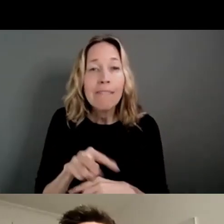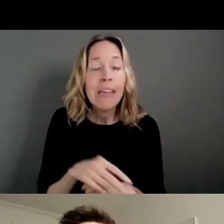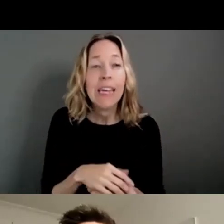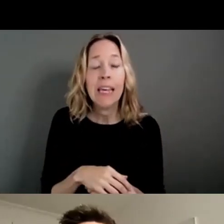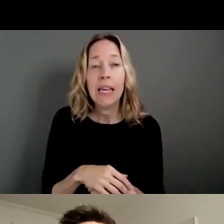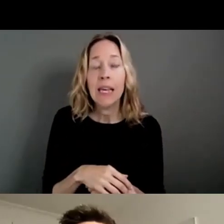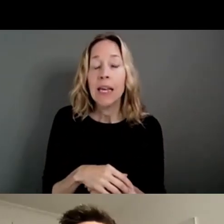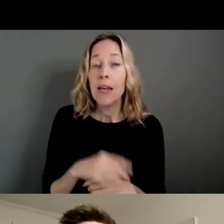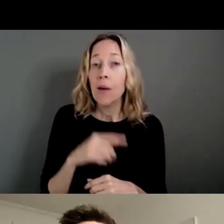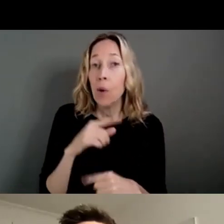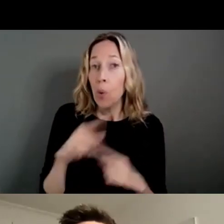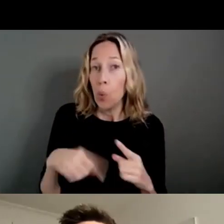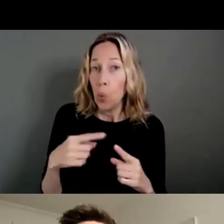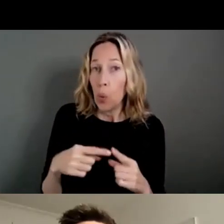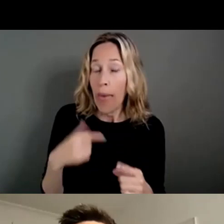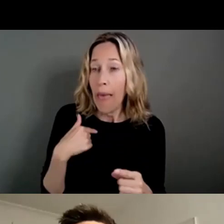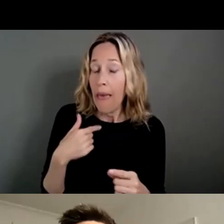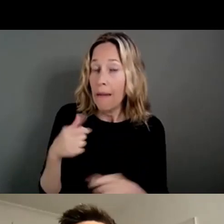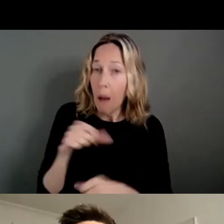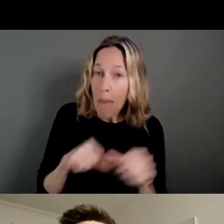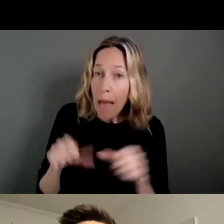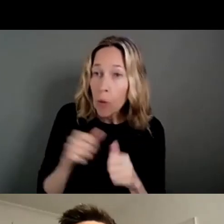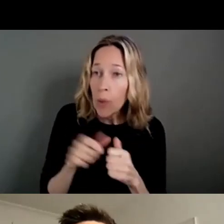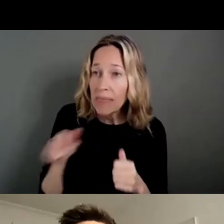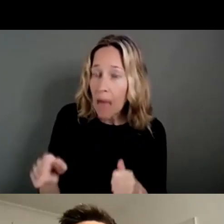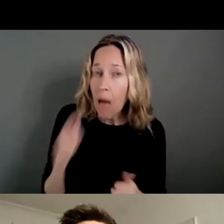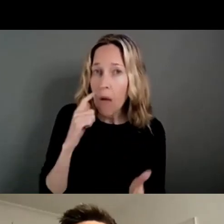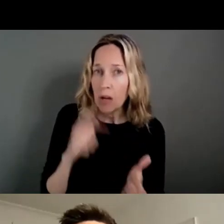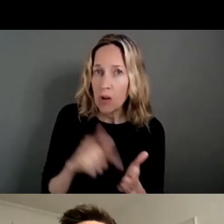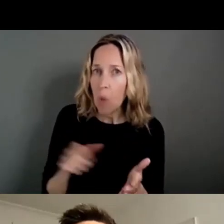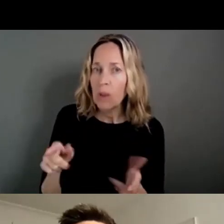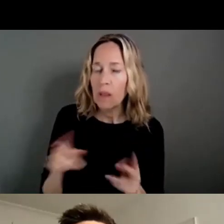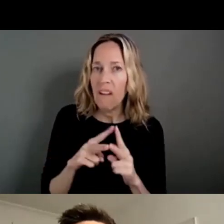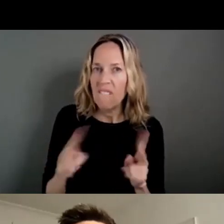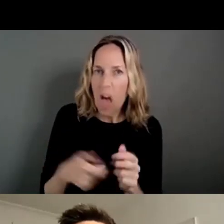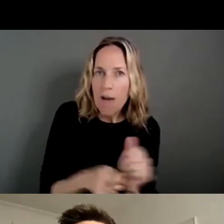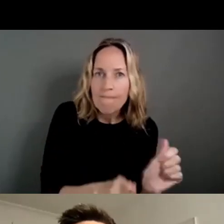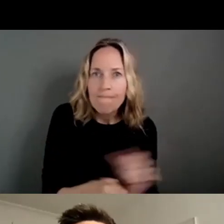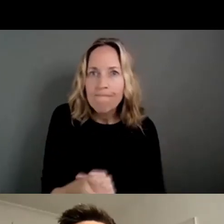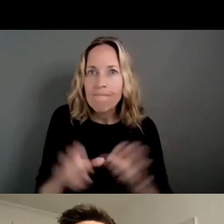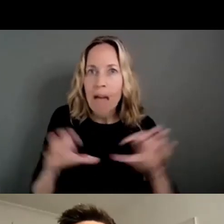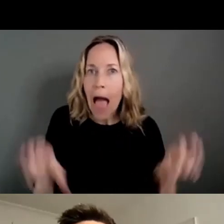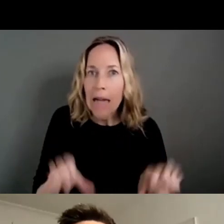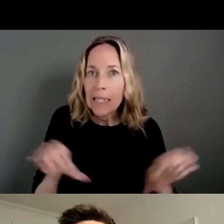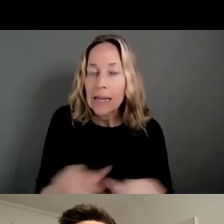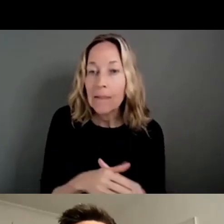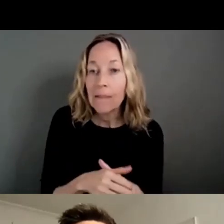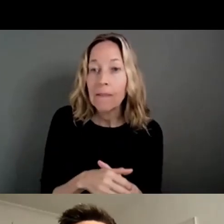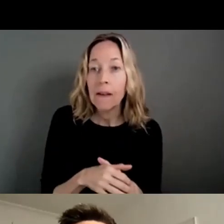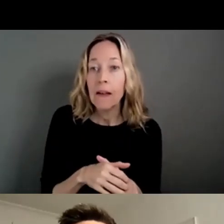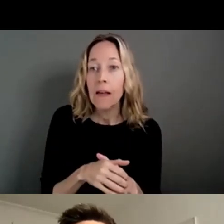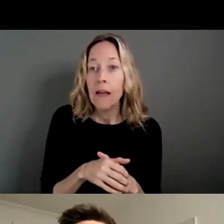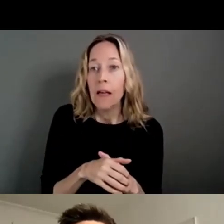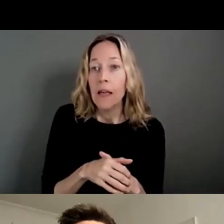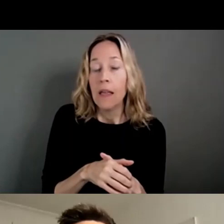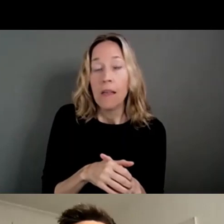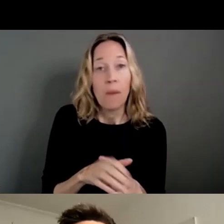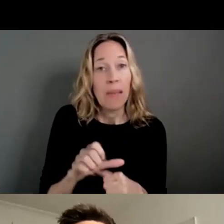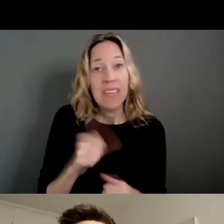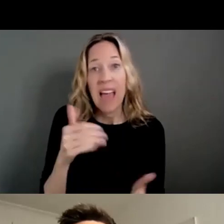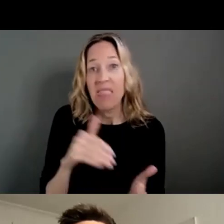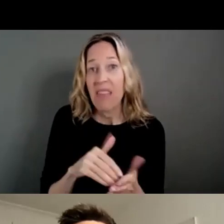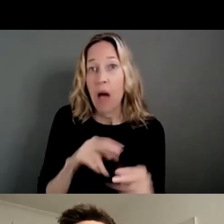are. People who are playing 10,000 seat theaters that are still getting ticket updates during sound check and